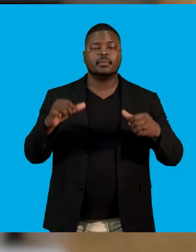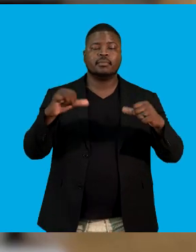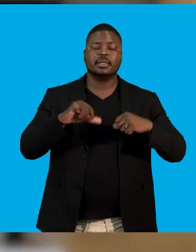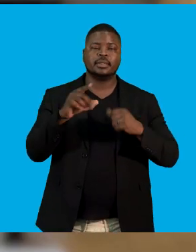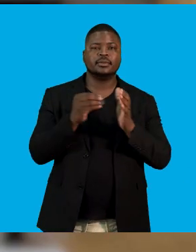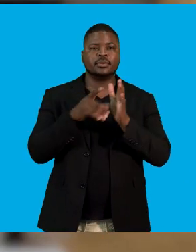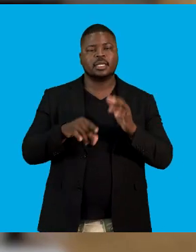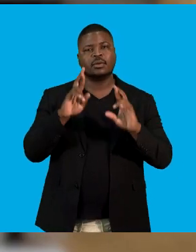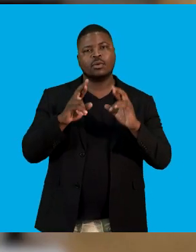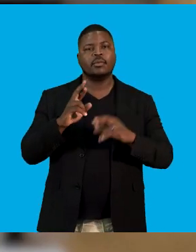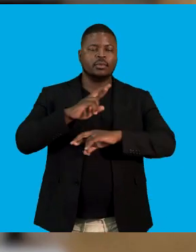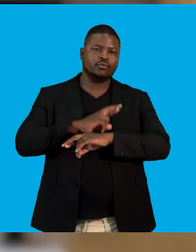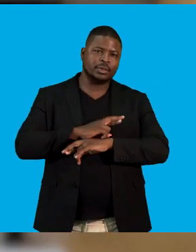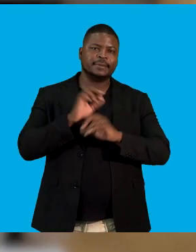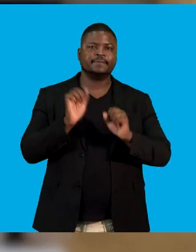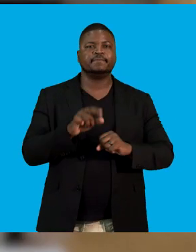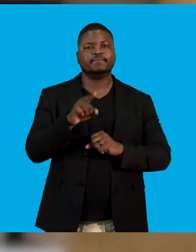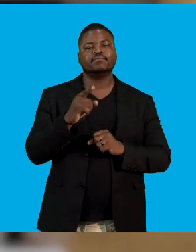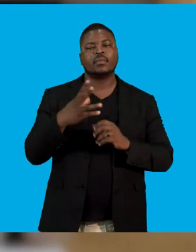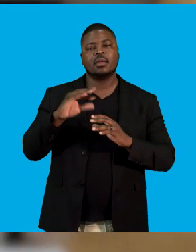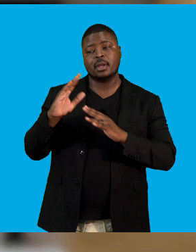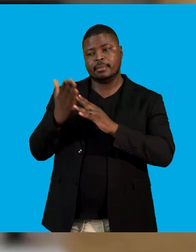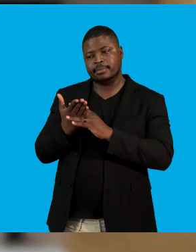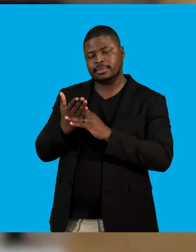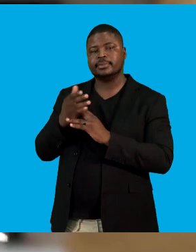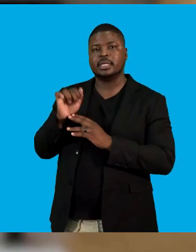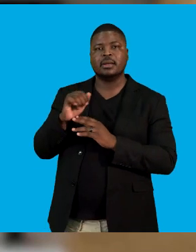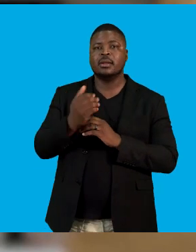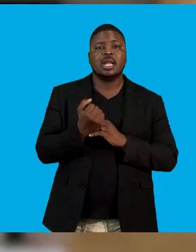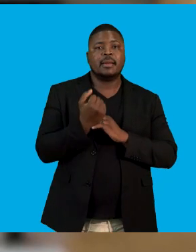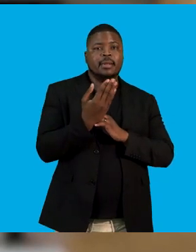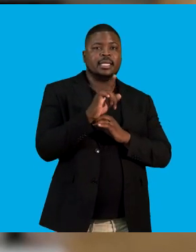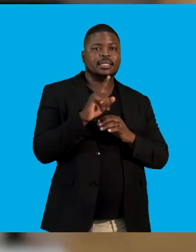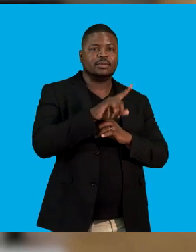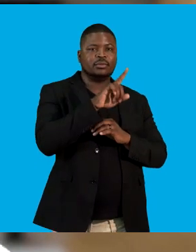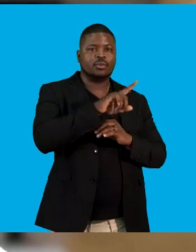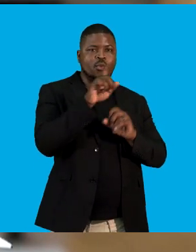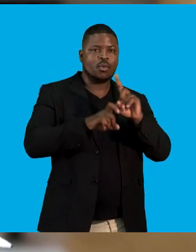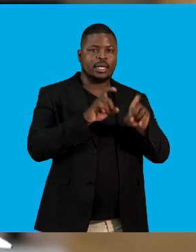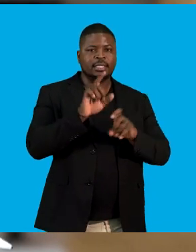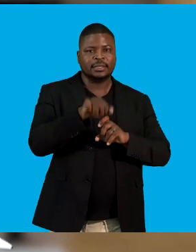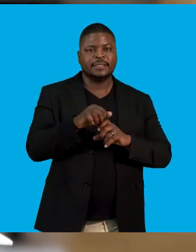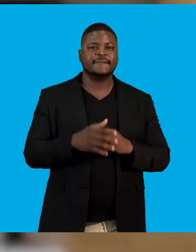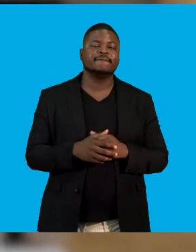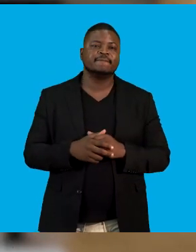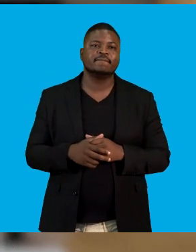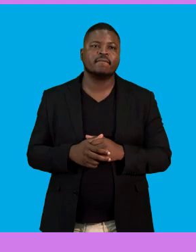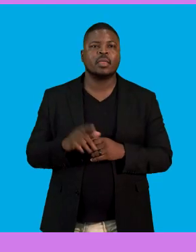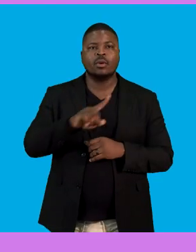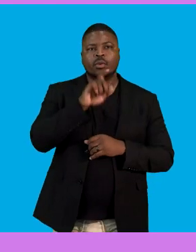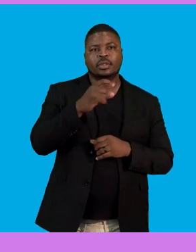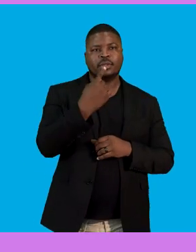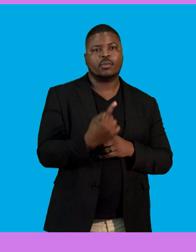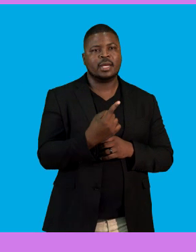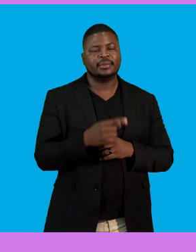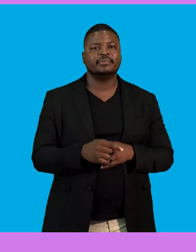Welcome back, learners. I hope you had a nice quick rest. Let's continue with our application questions. The first application question we're going to look at is question